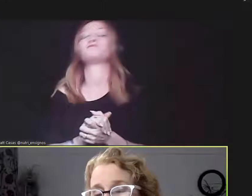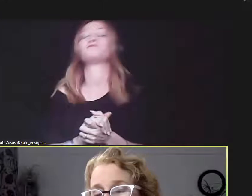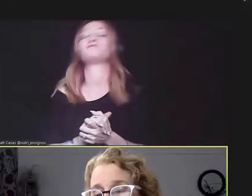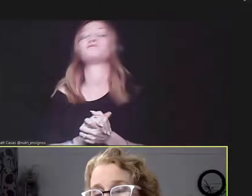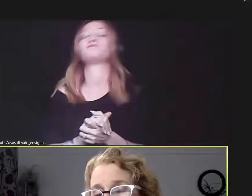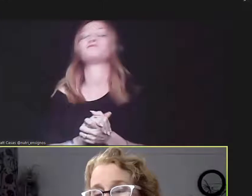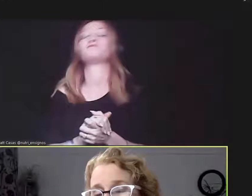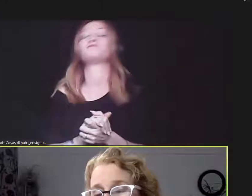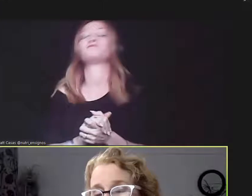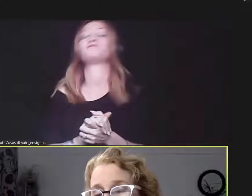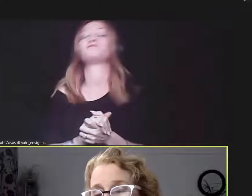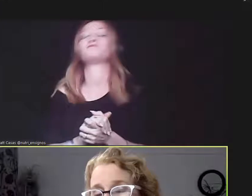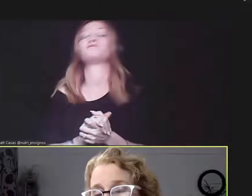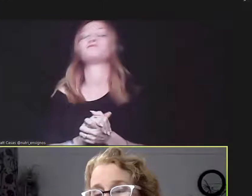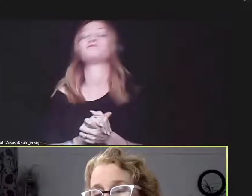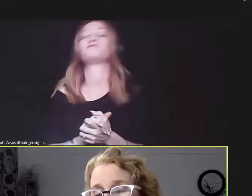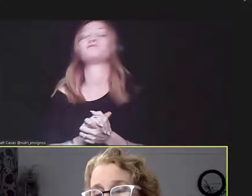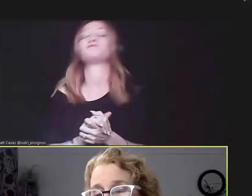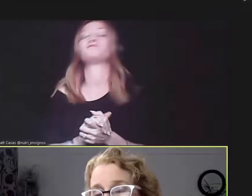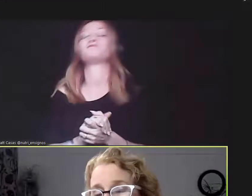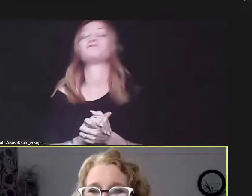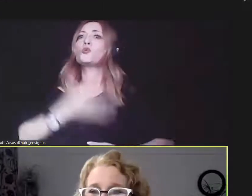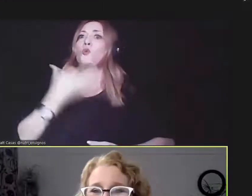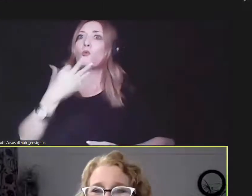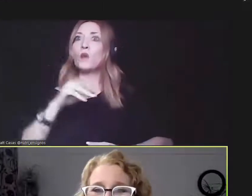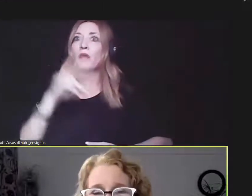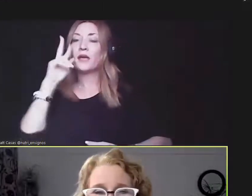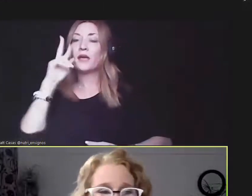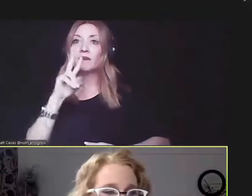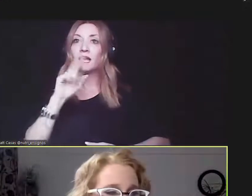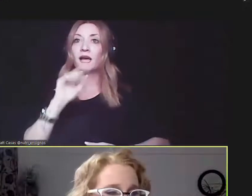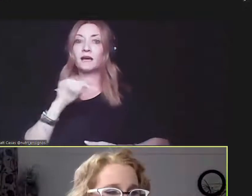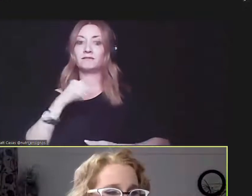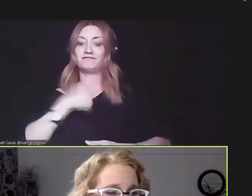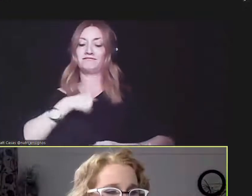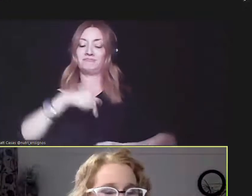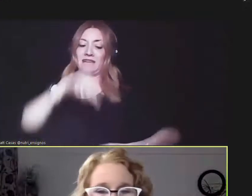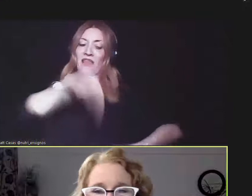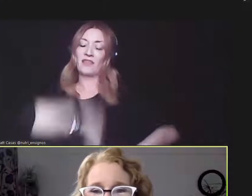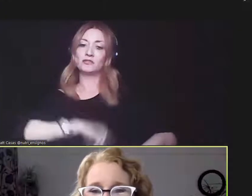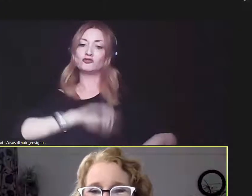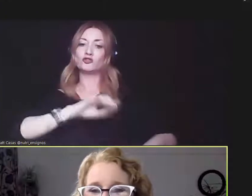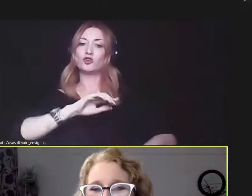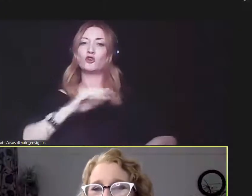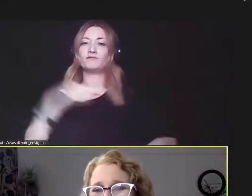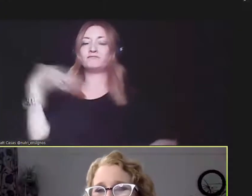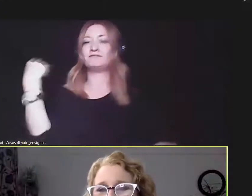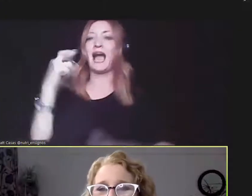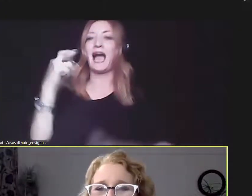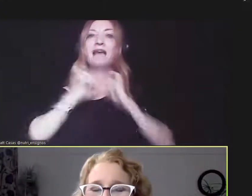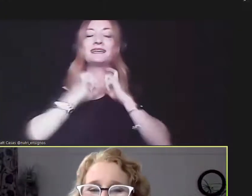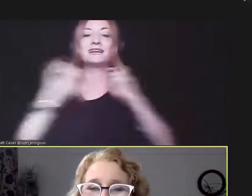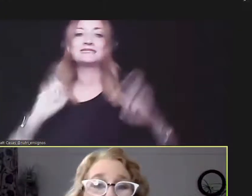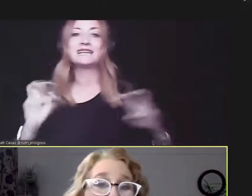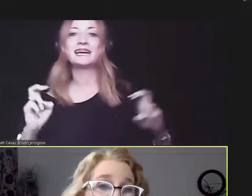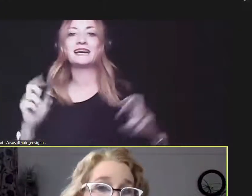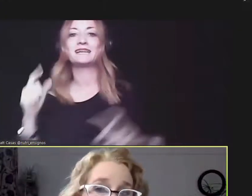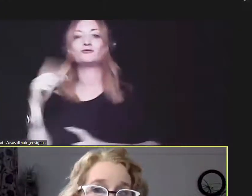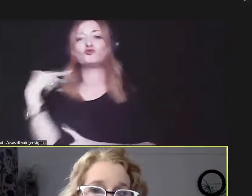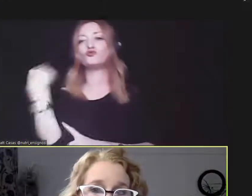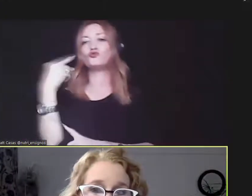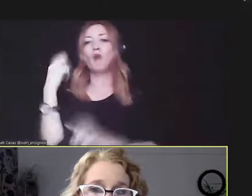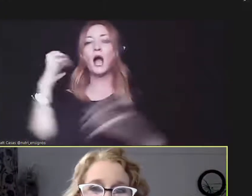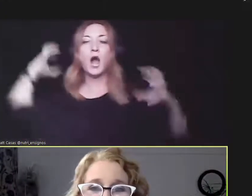It's true. Can you believe it? Being affected by stress and noise. And number two, true